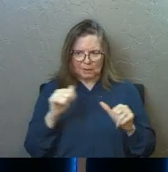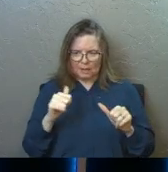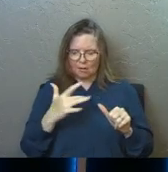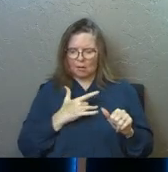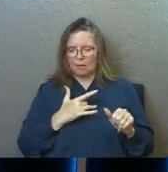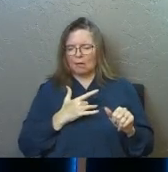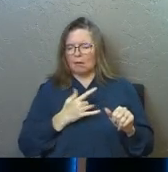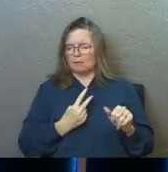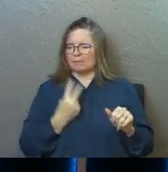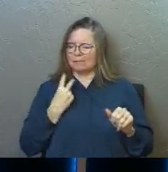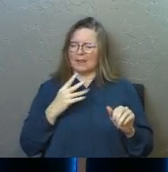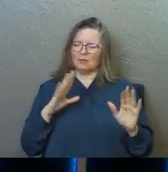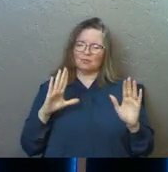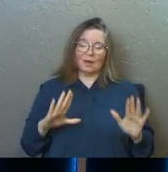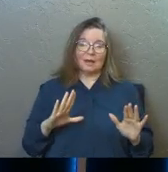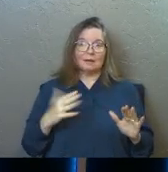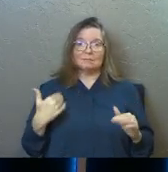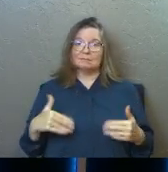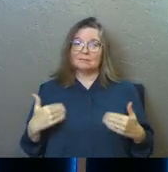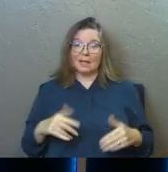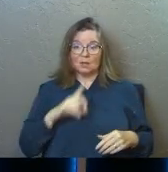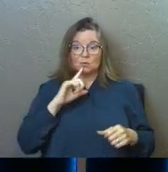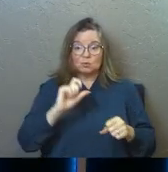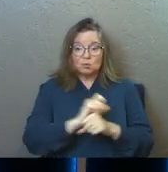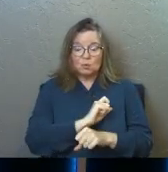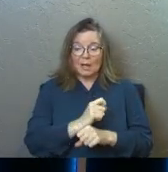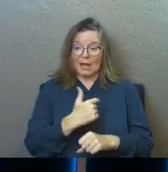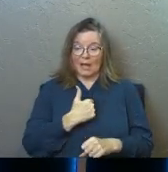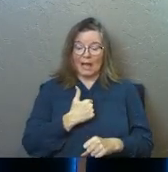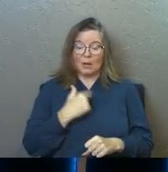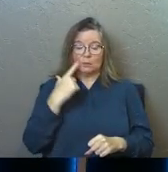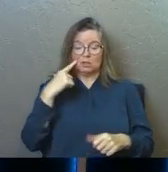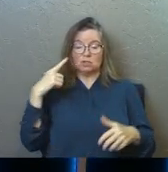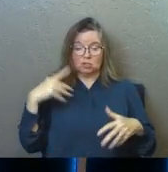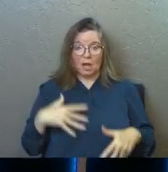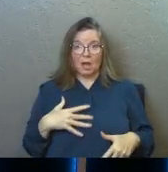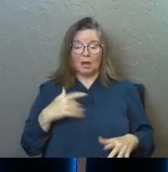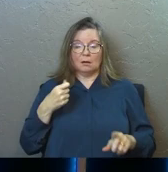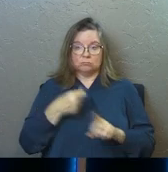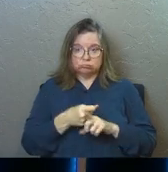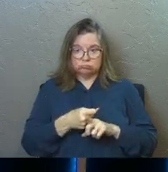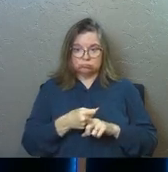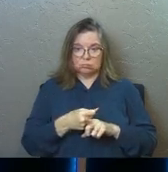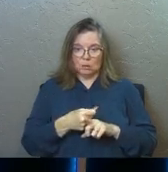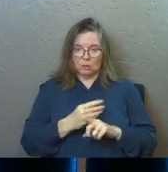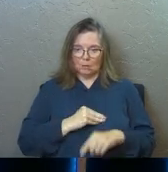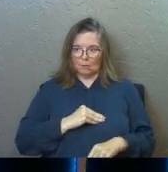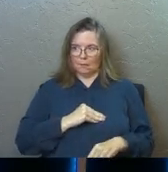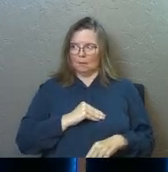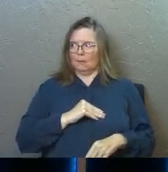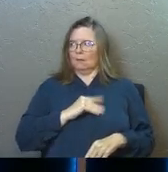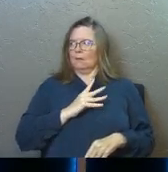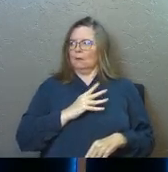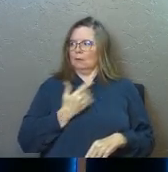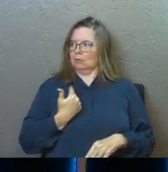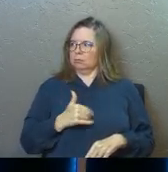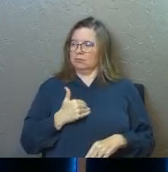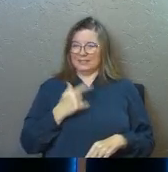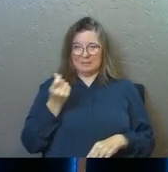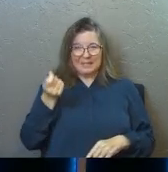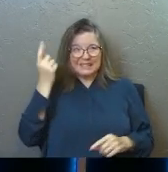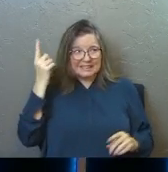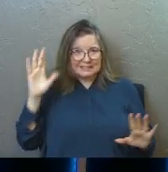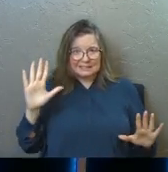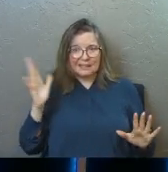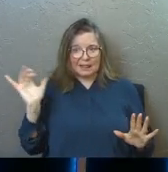know? And it was so heavy that truthfully, I was like in shock about how good I felt about the time that I just had. Does that